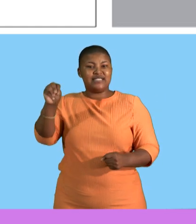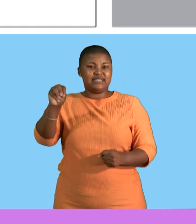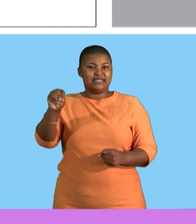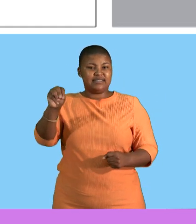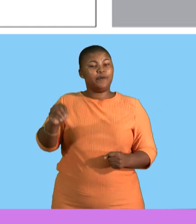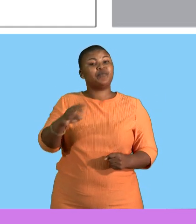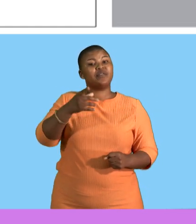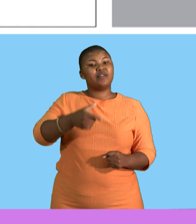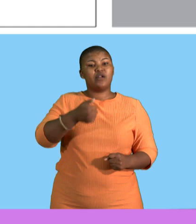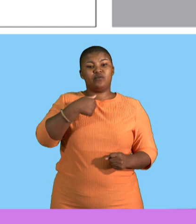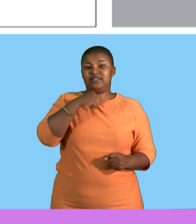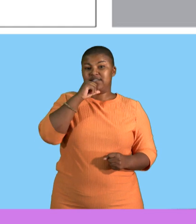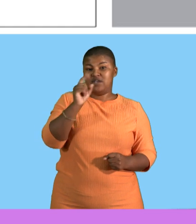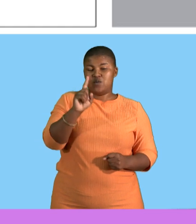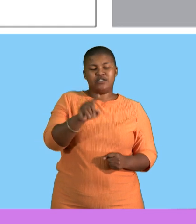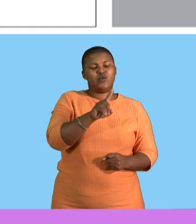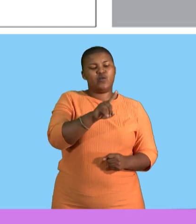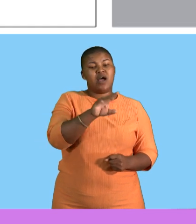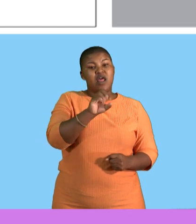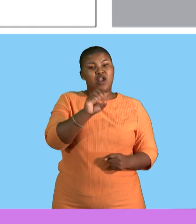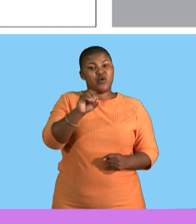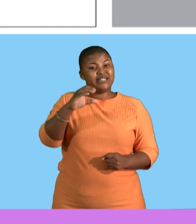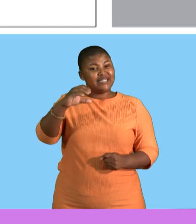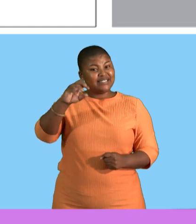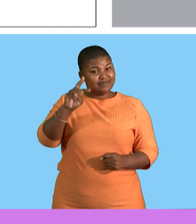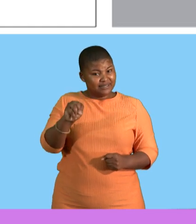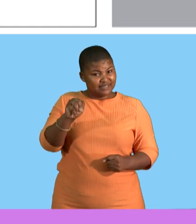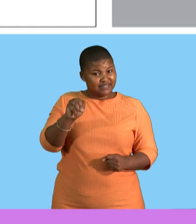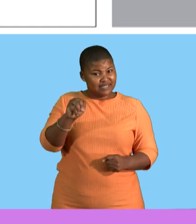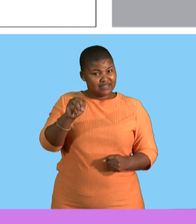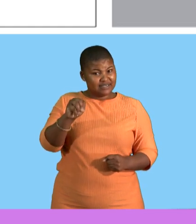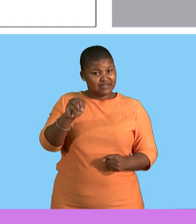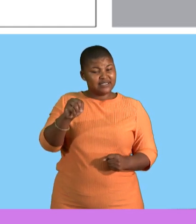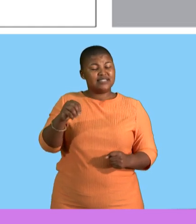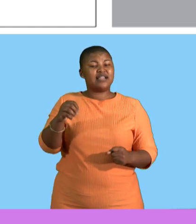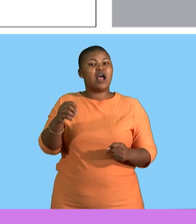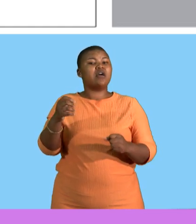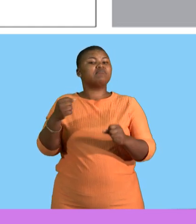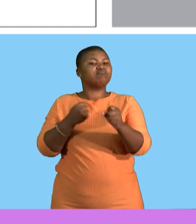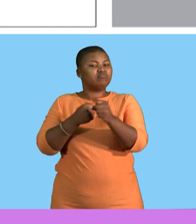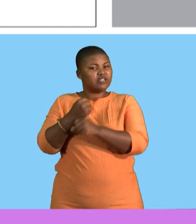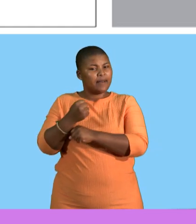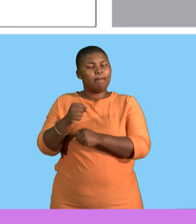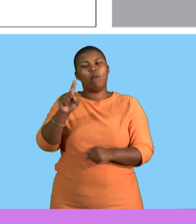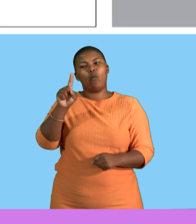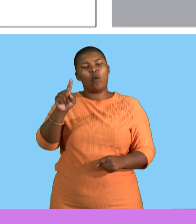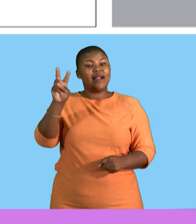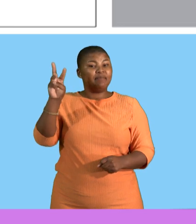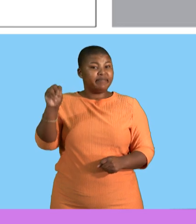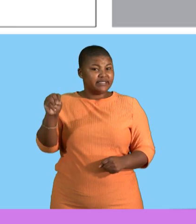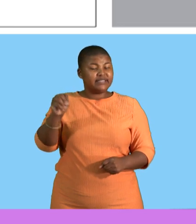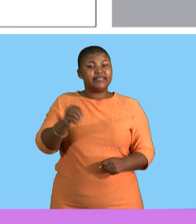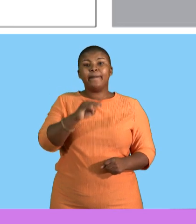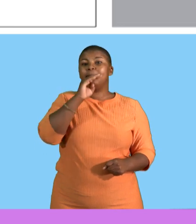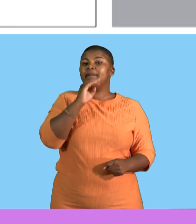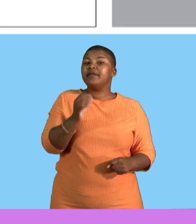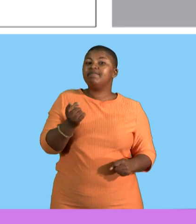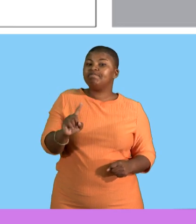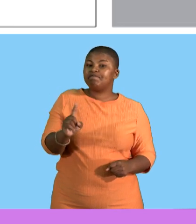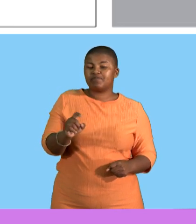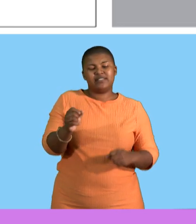say 100 centimeters is the same as 1 meter. So therefore, we